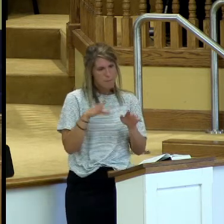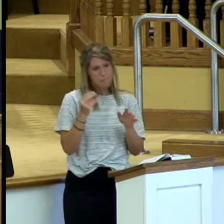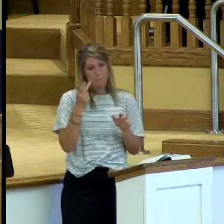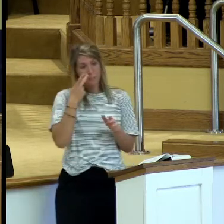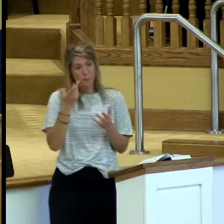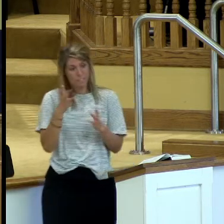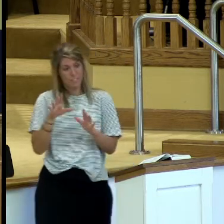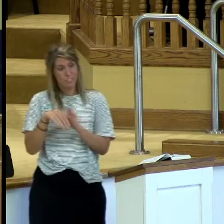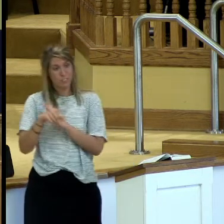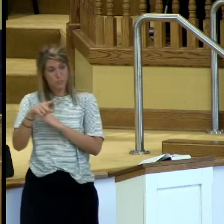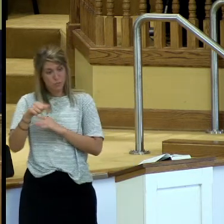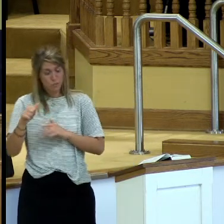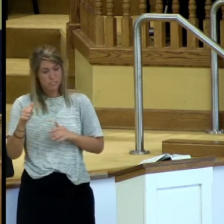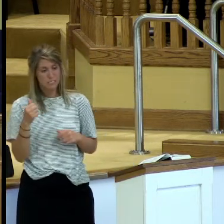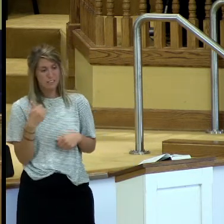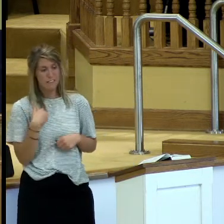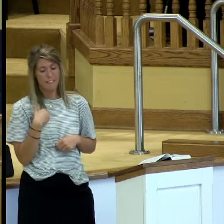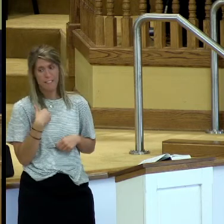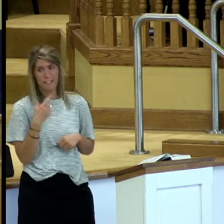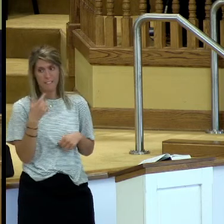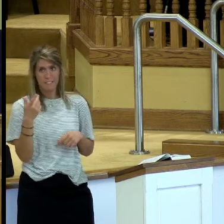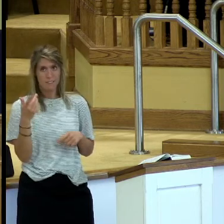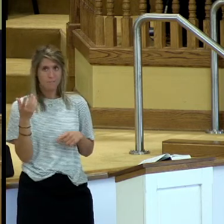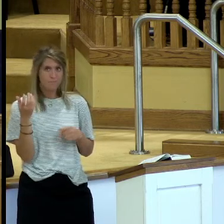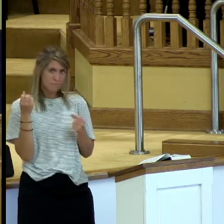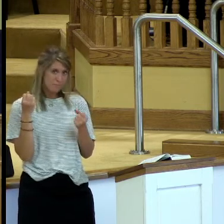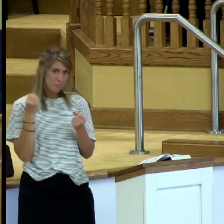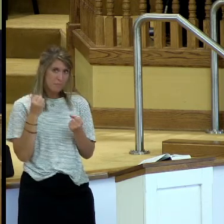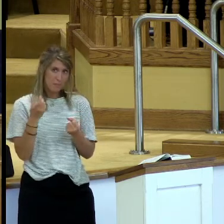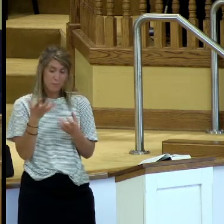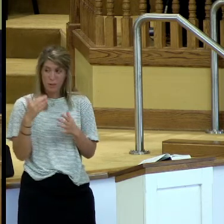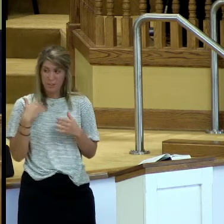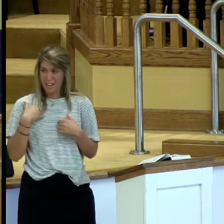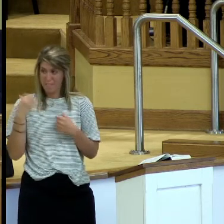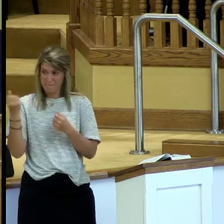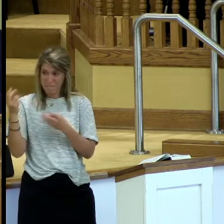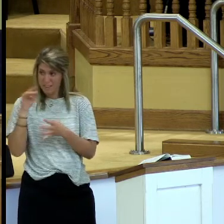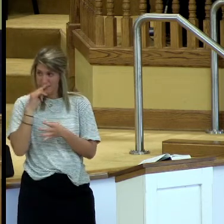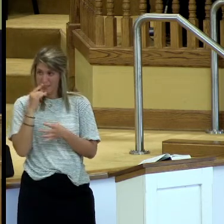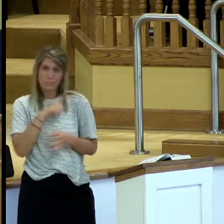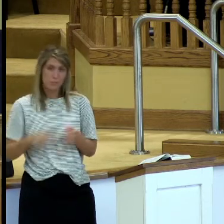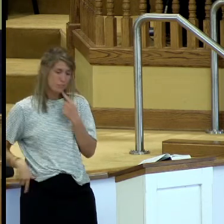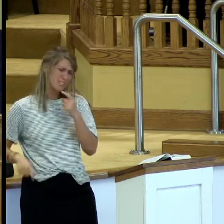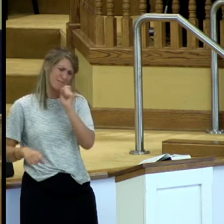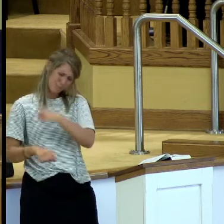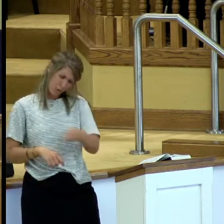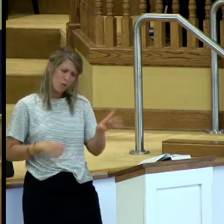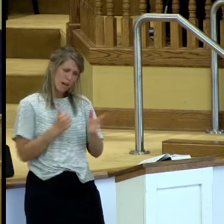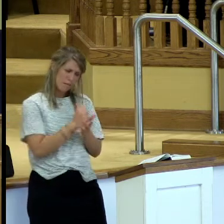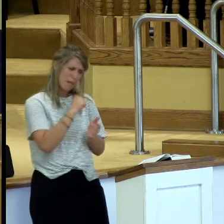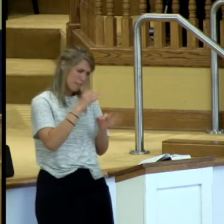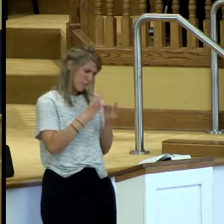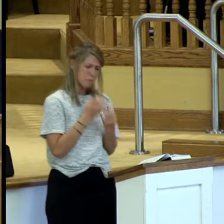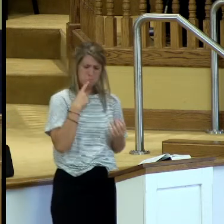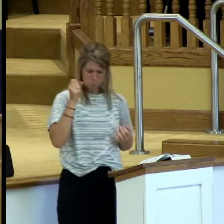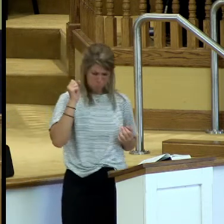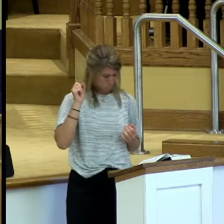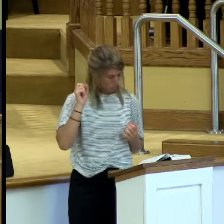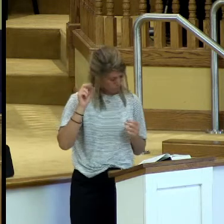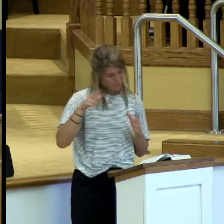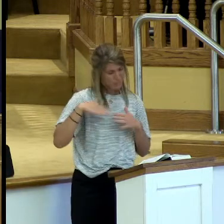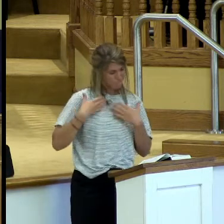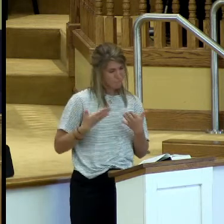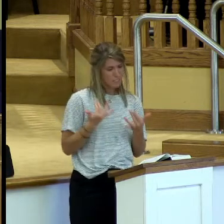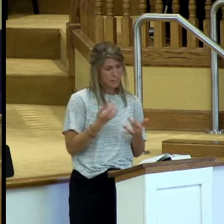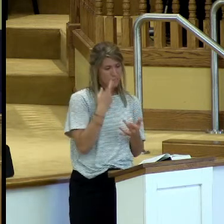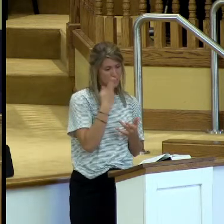life. I was like, Lord, we got 50-11 kids as it is, and you want us to go helping these other families? And he said, yep, and we said, okay. And now we've